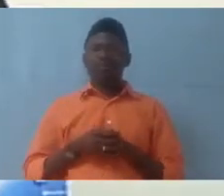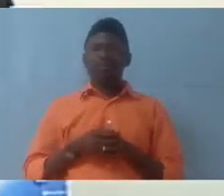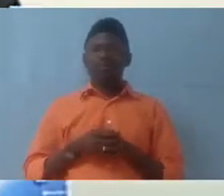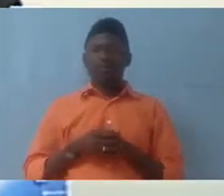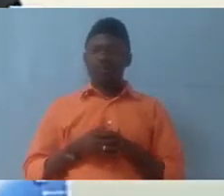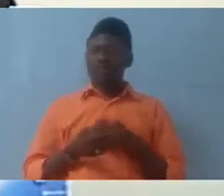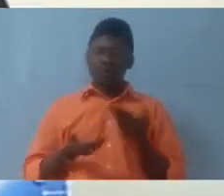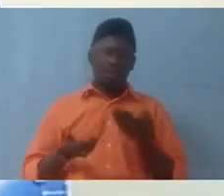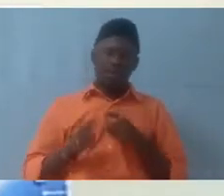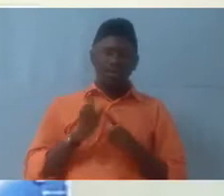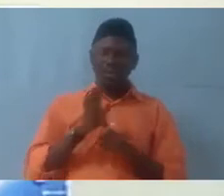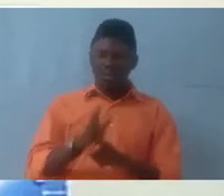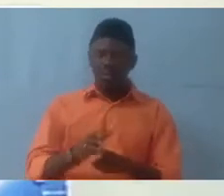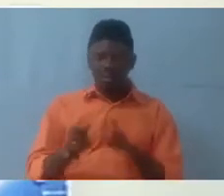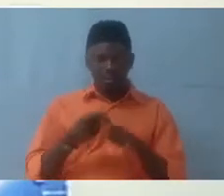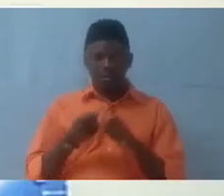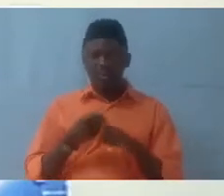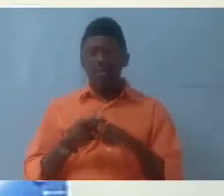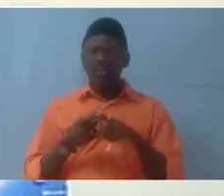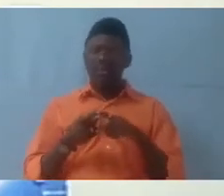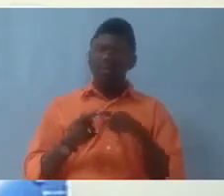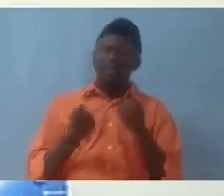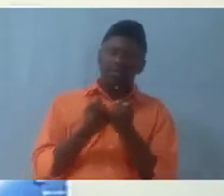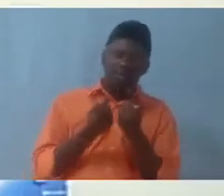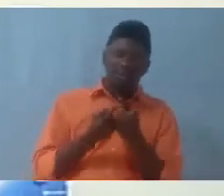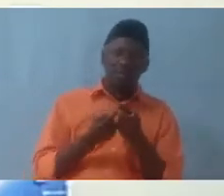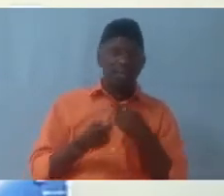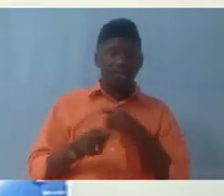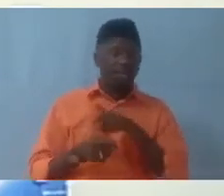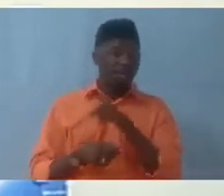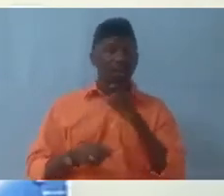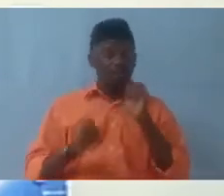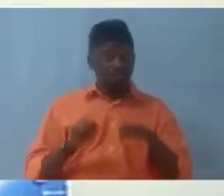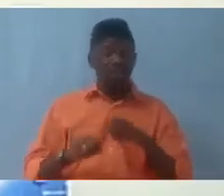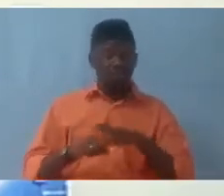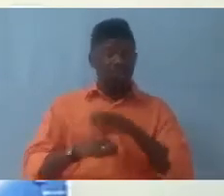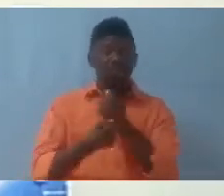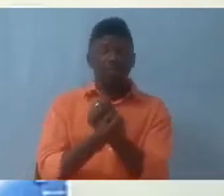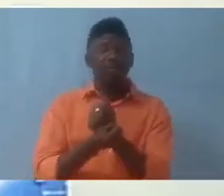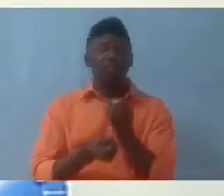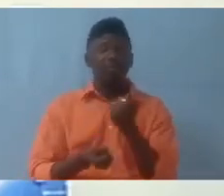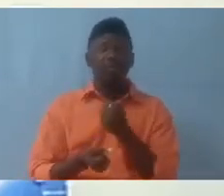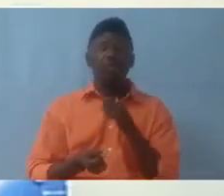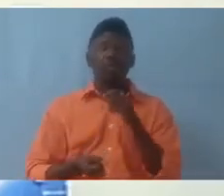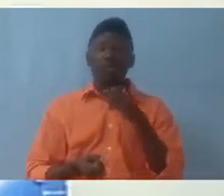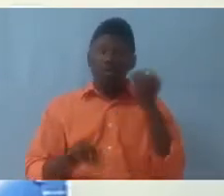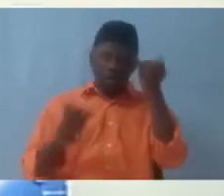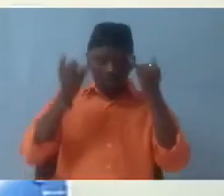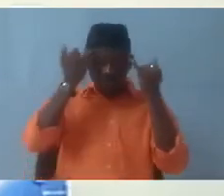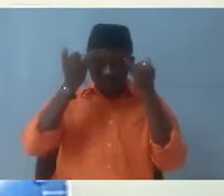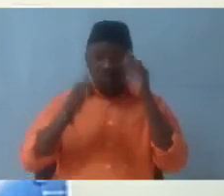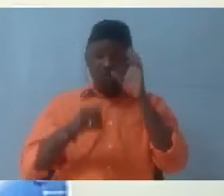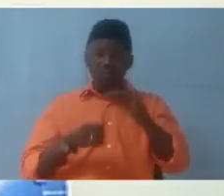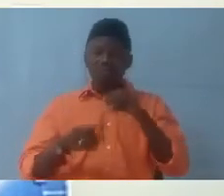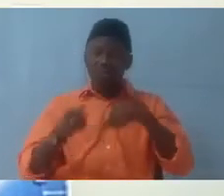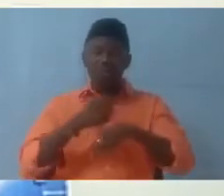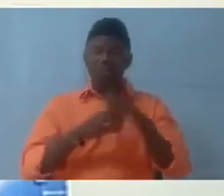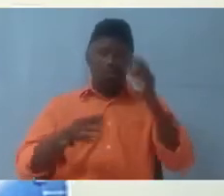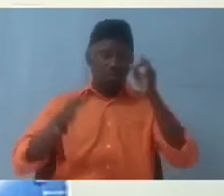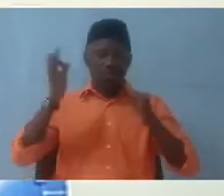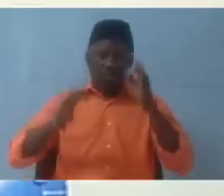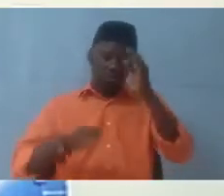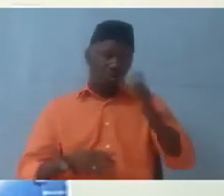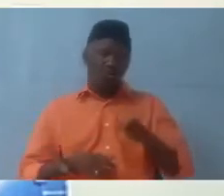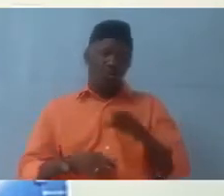court té mé nak nga xamné ni mën nañ la lor ci jégo yi nga xamné mom nga jël ci court bi and I can tell you with certainty